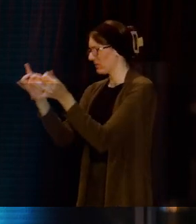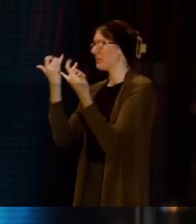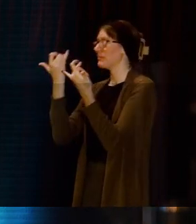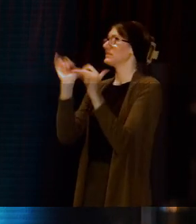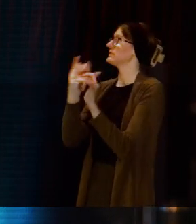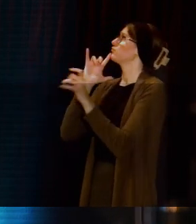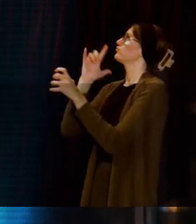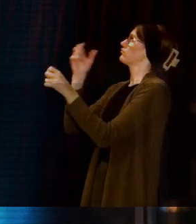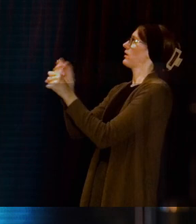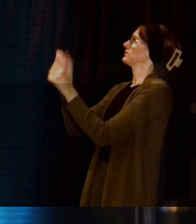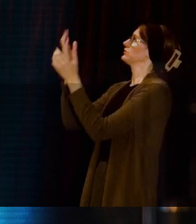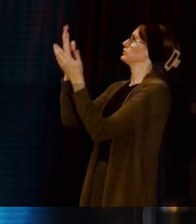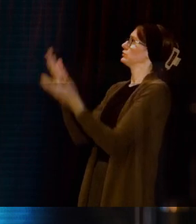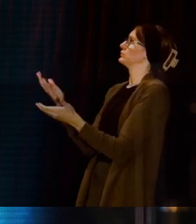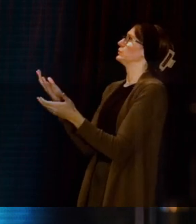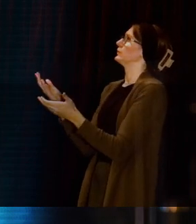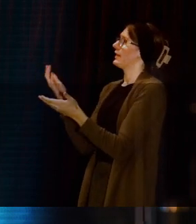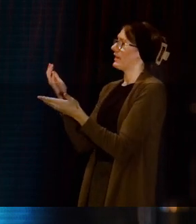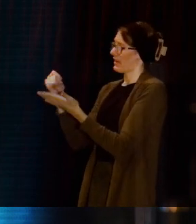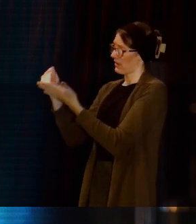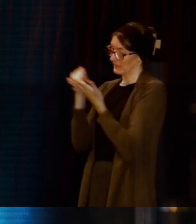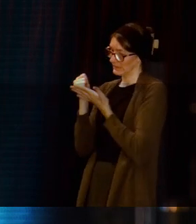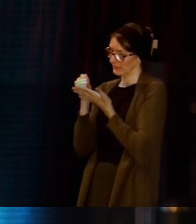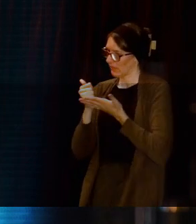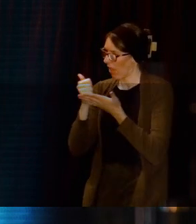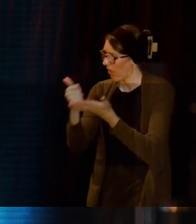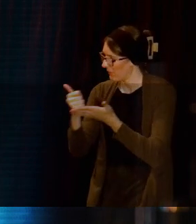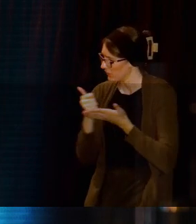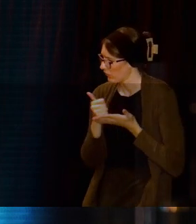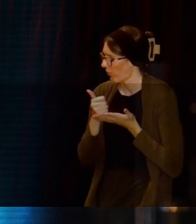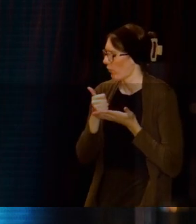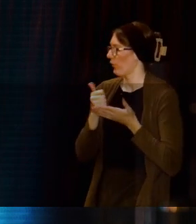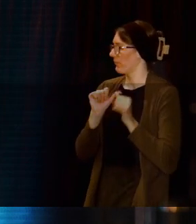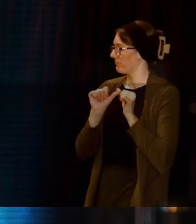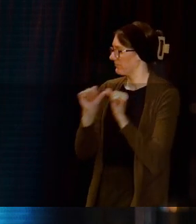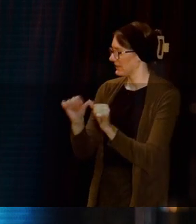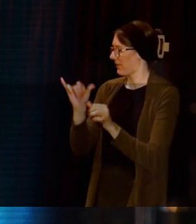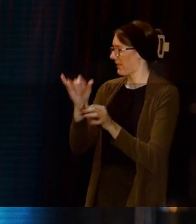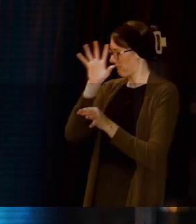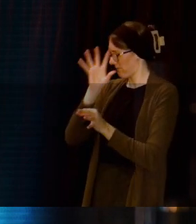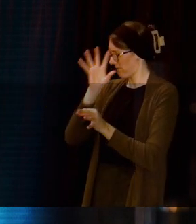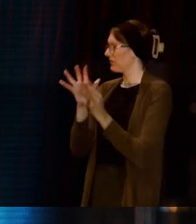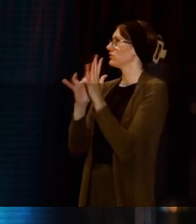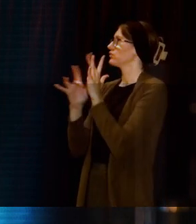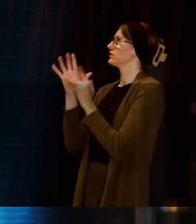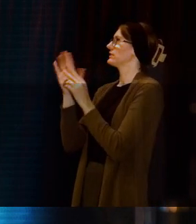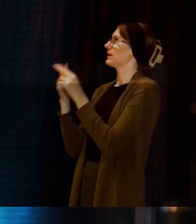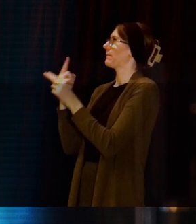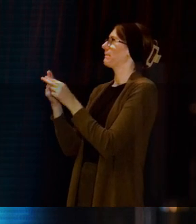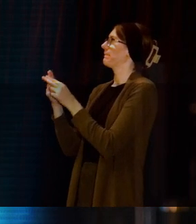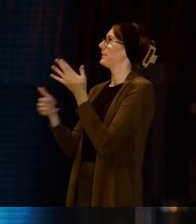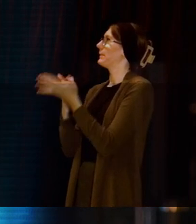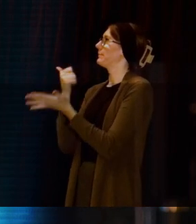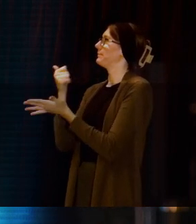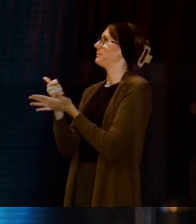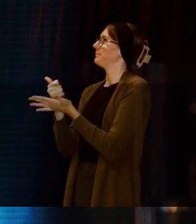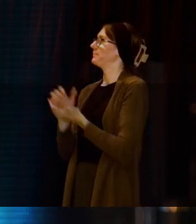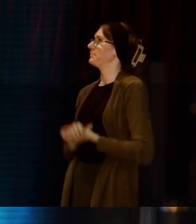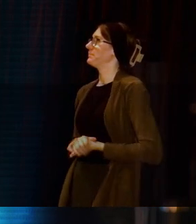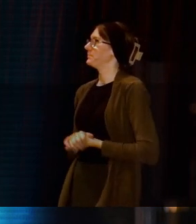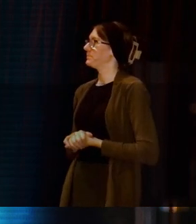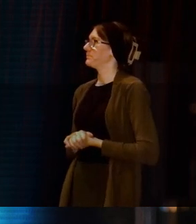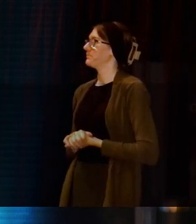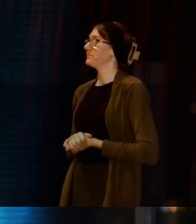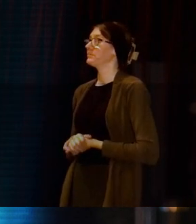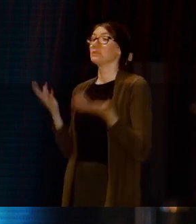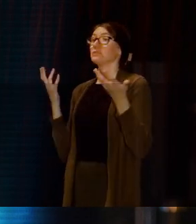you and help us to help one another in maintaining that faith. And it's in Jesus' name we pray. Amen.